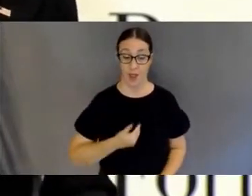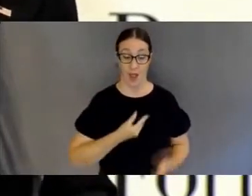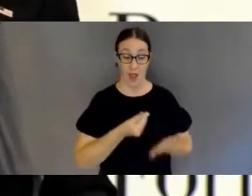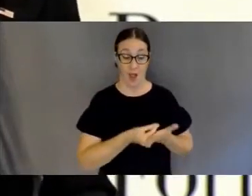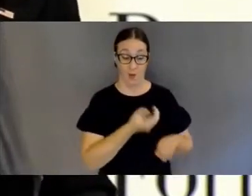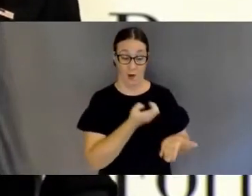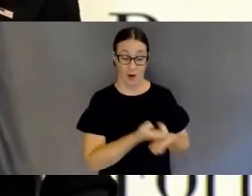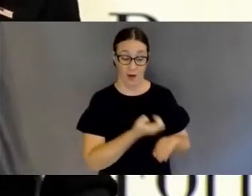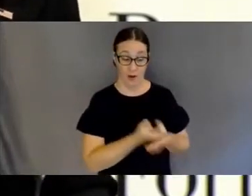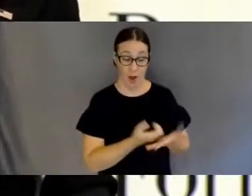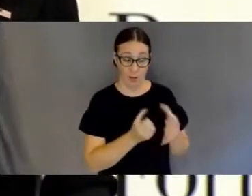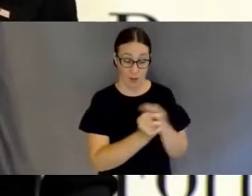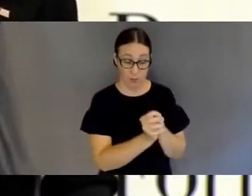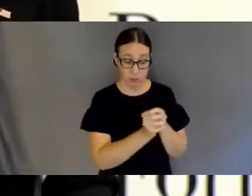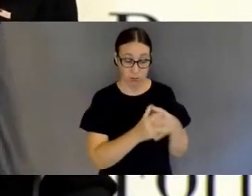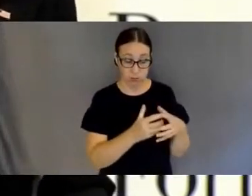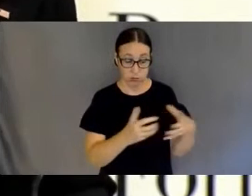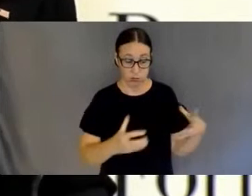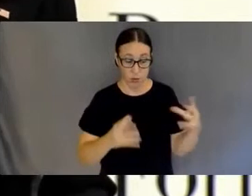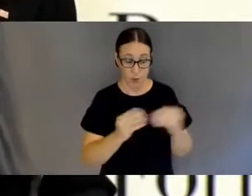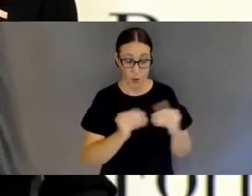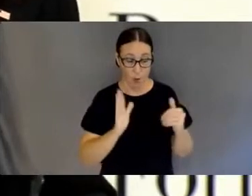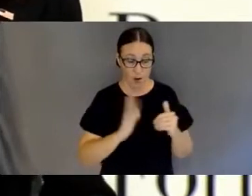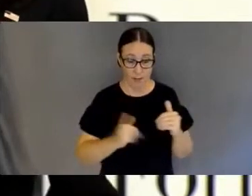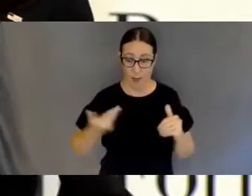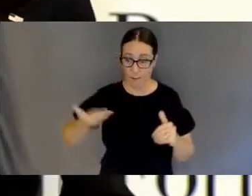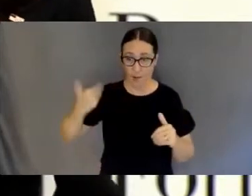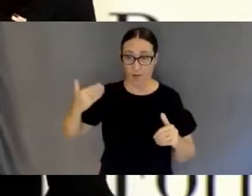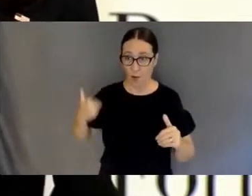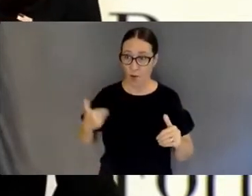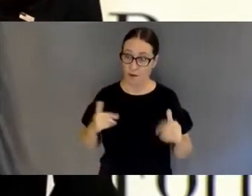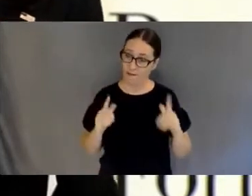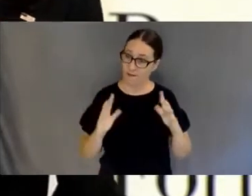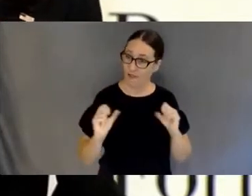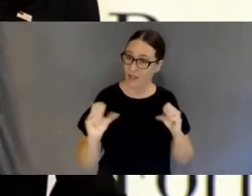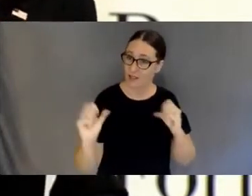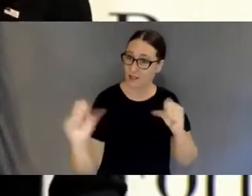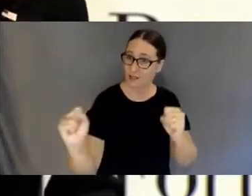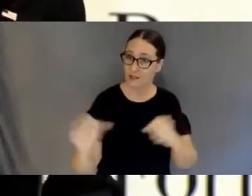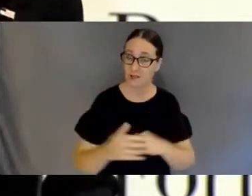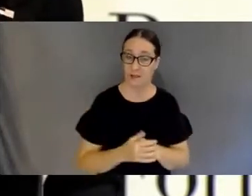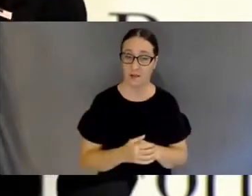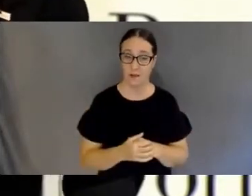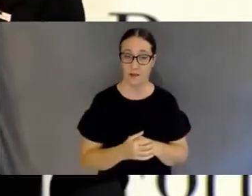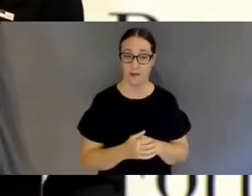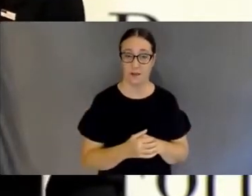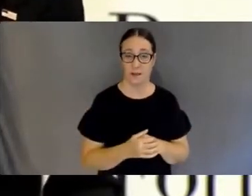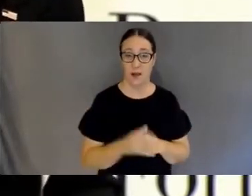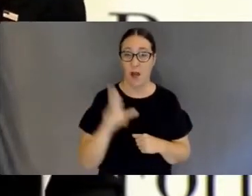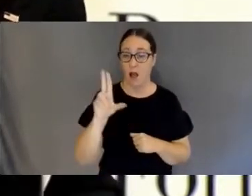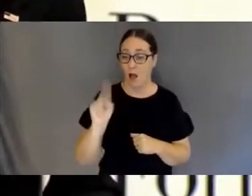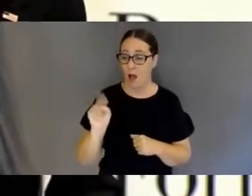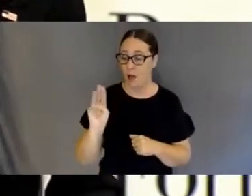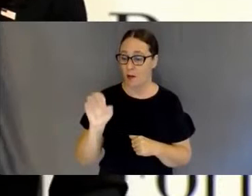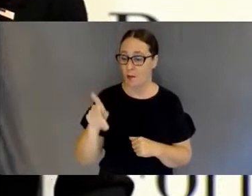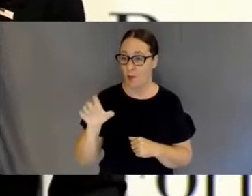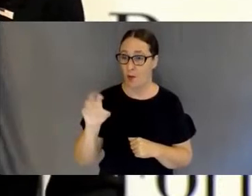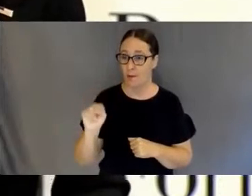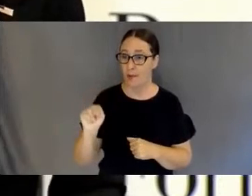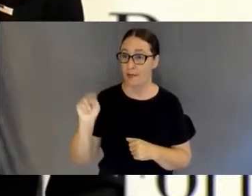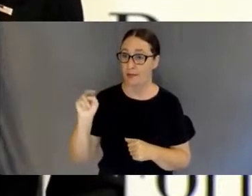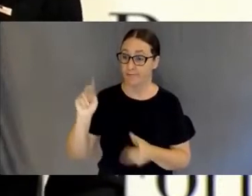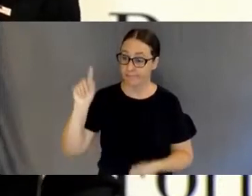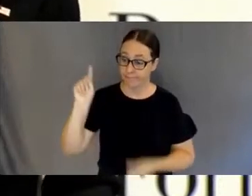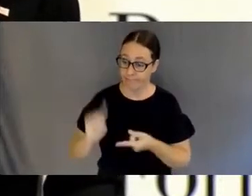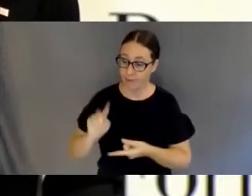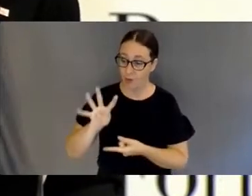growing faster than it has in decades. Unemployment is down to 4.2%,